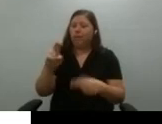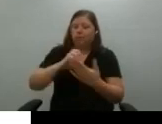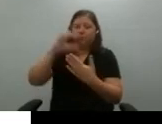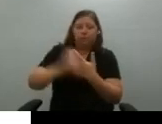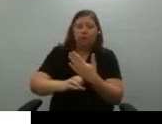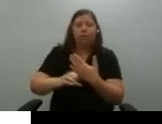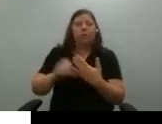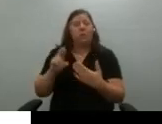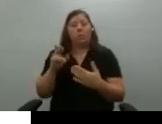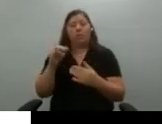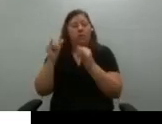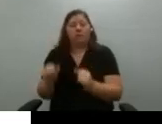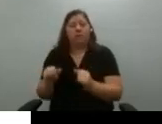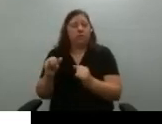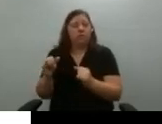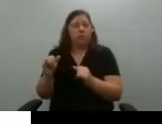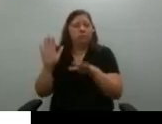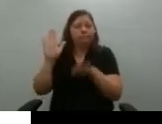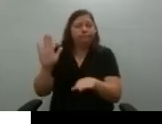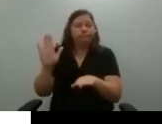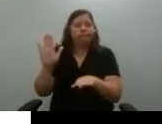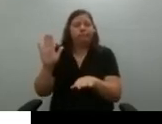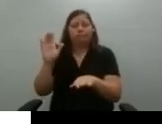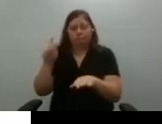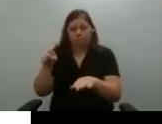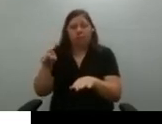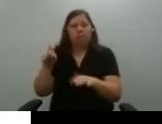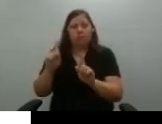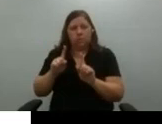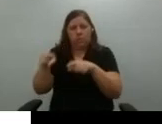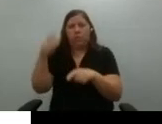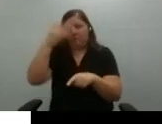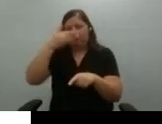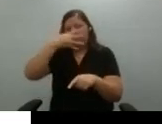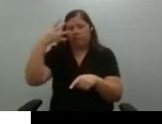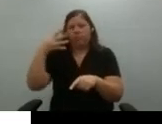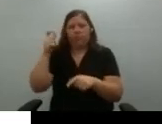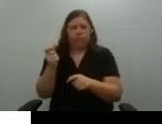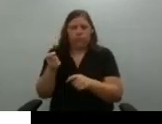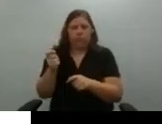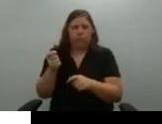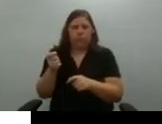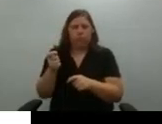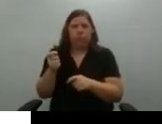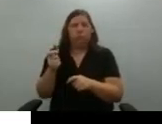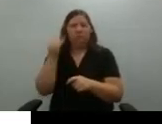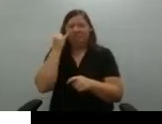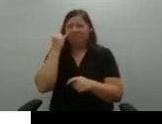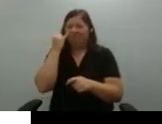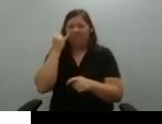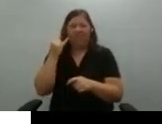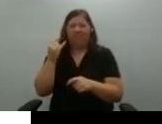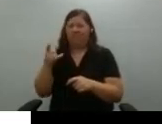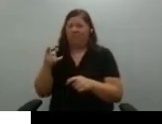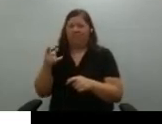Executive Office for Immigration Review in front of an immigration judge. And then if you want to appeal the decision of the